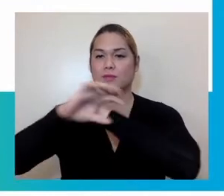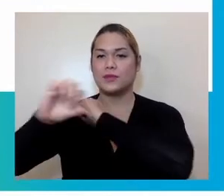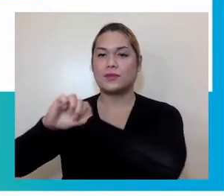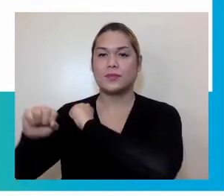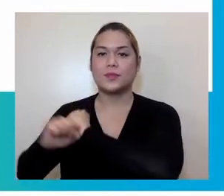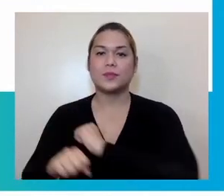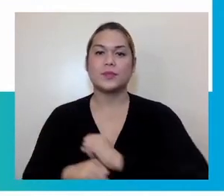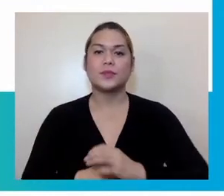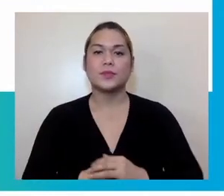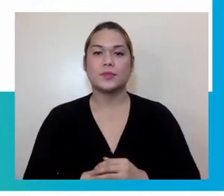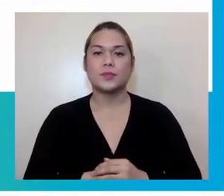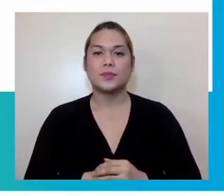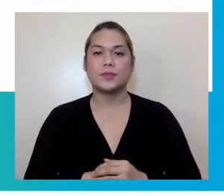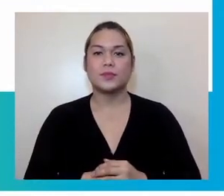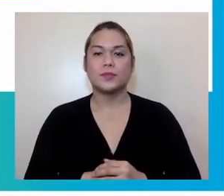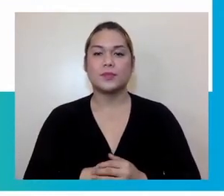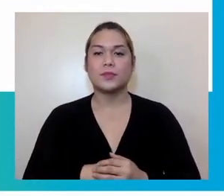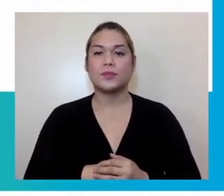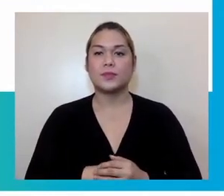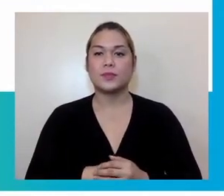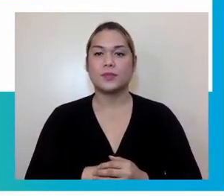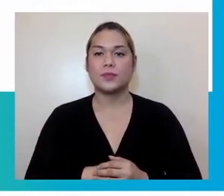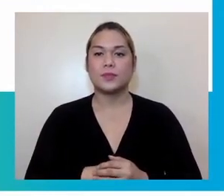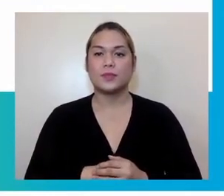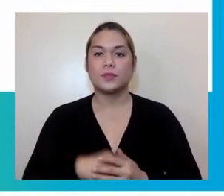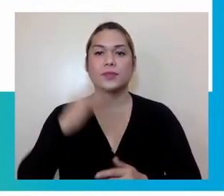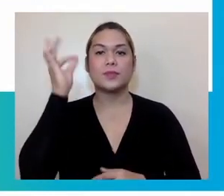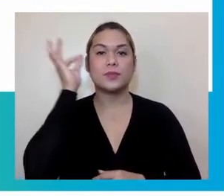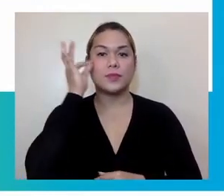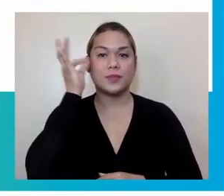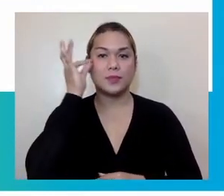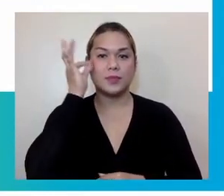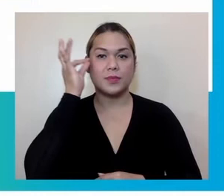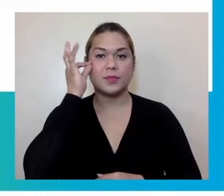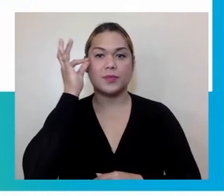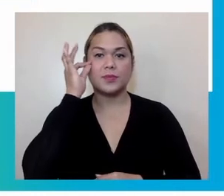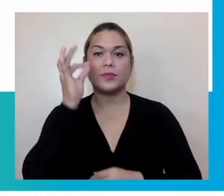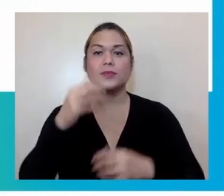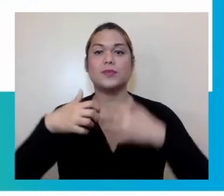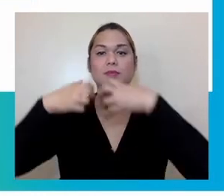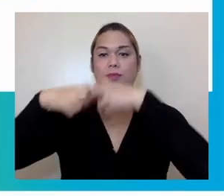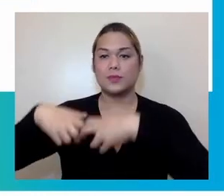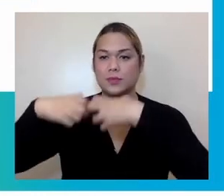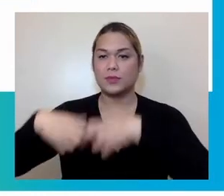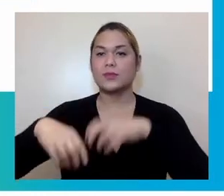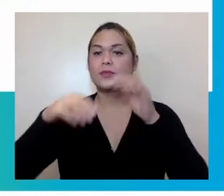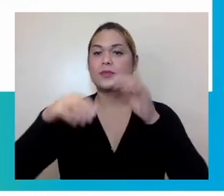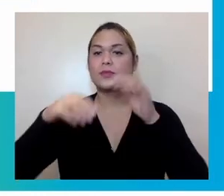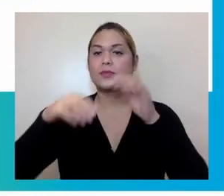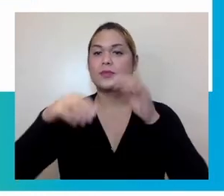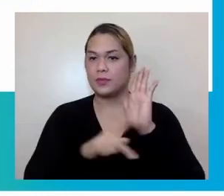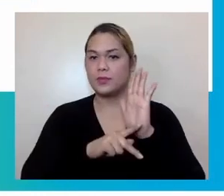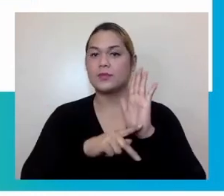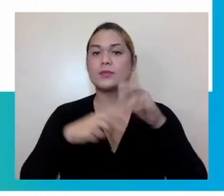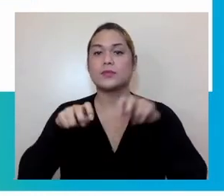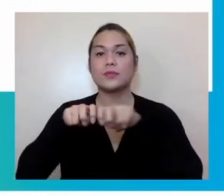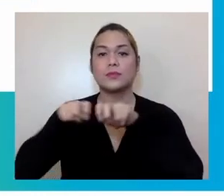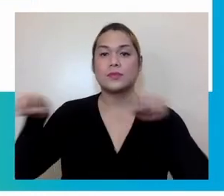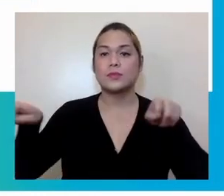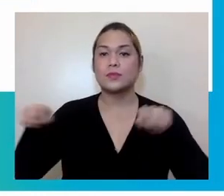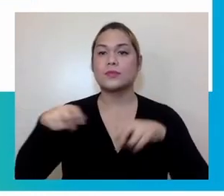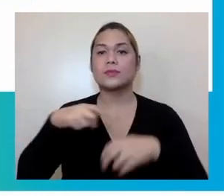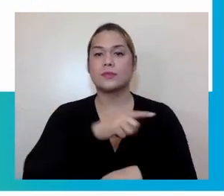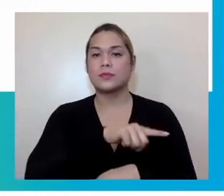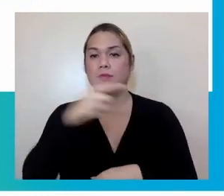set the scene on the energy policy review, and then to our panelists for their presentations. The first section of this panel event